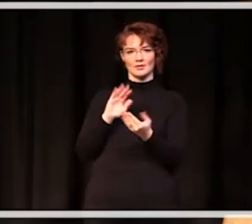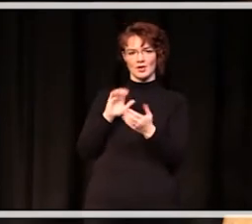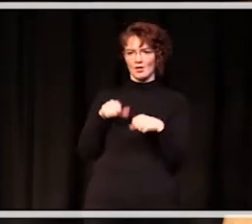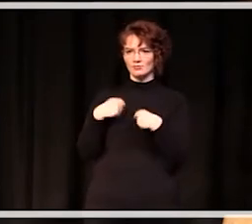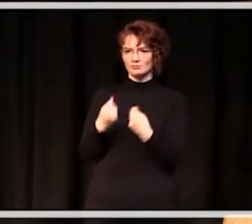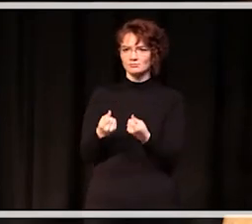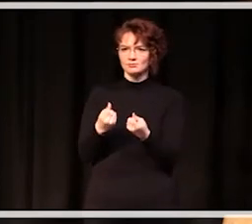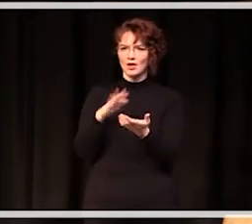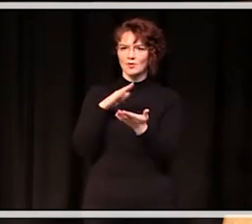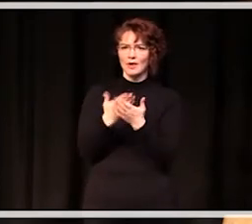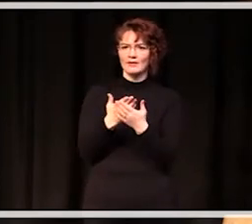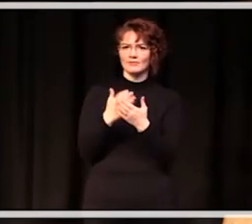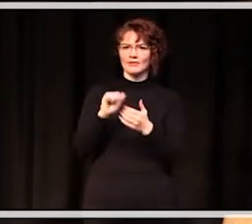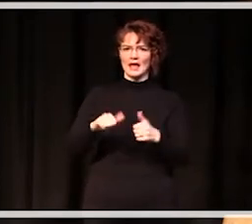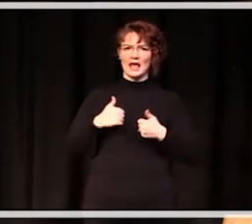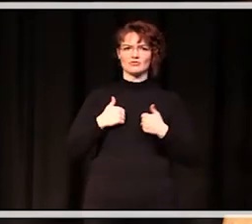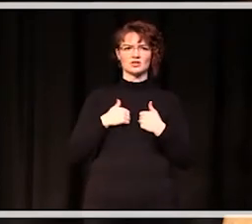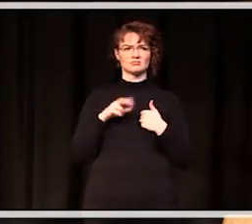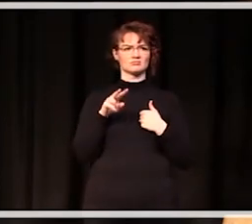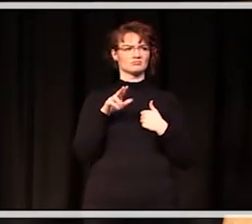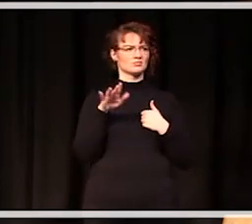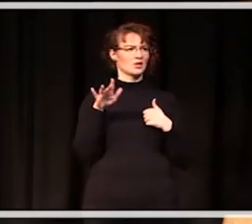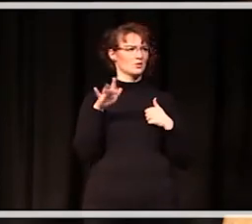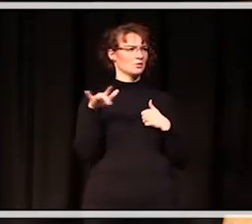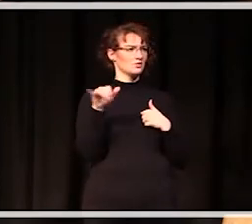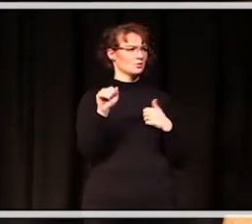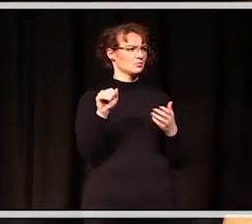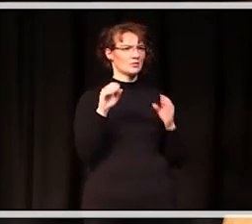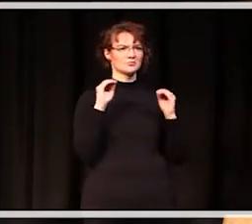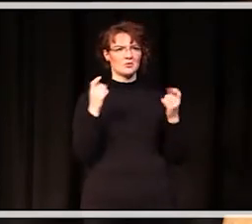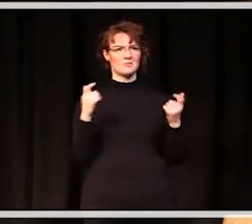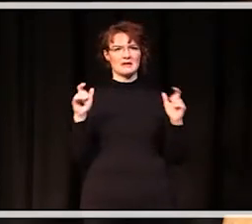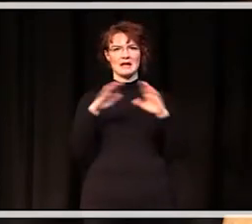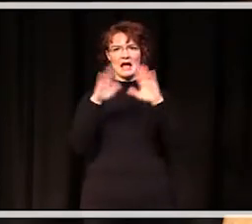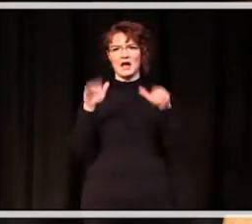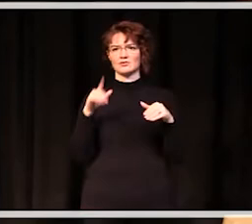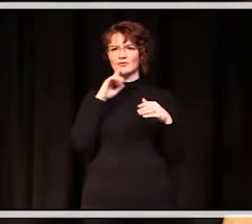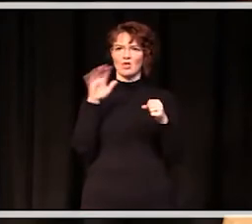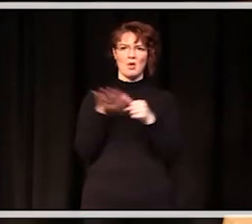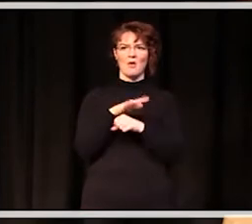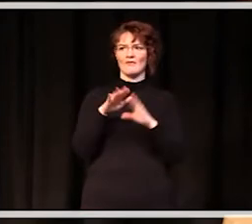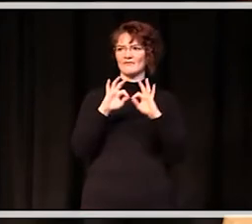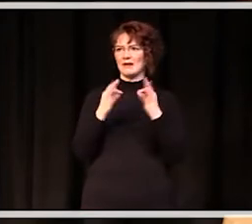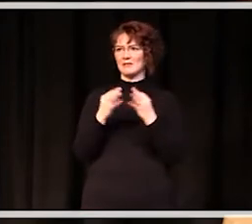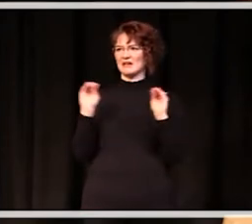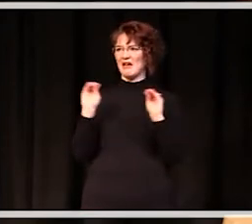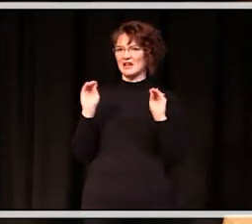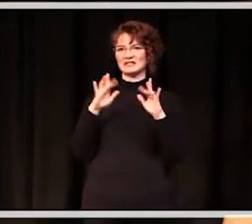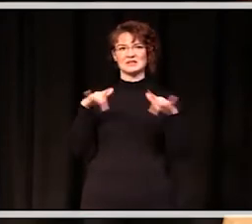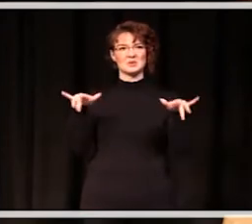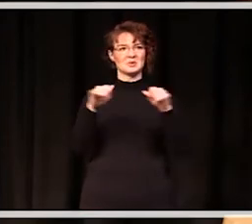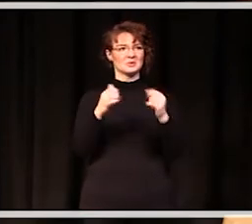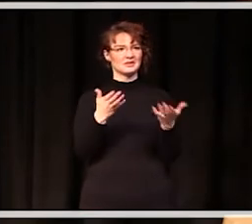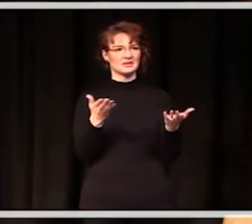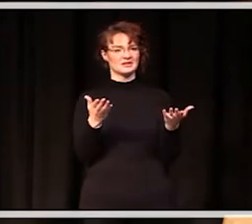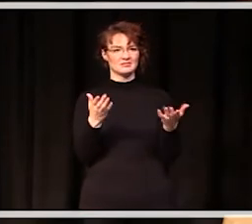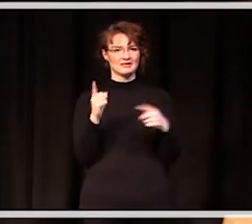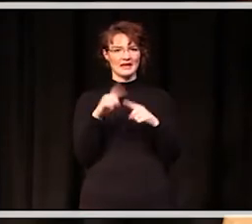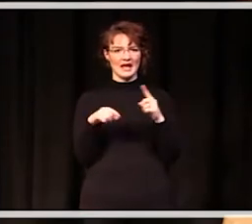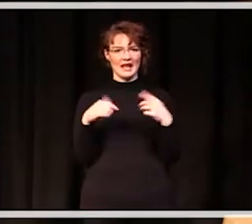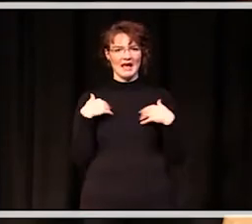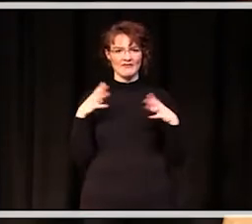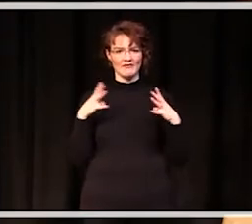she realizes there's no massive house for the whole family to reunite in